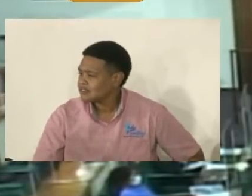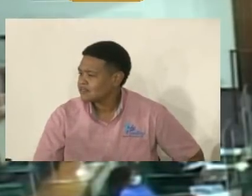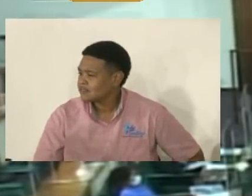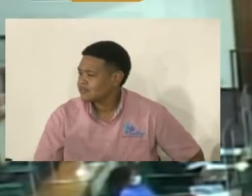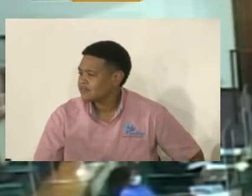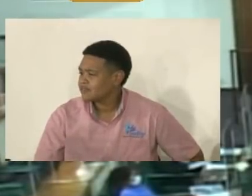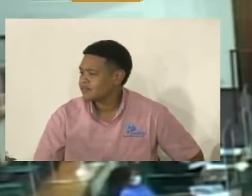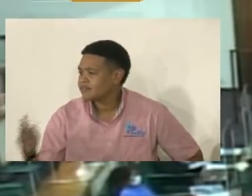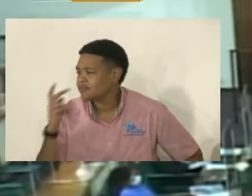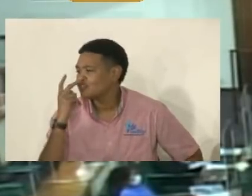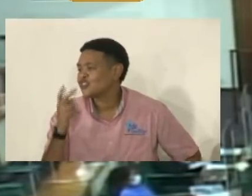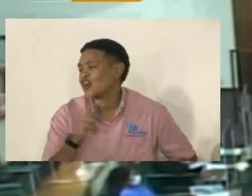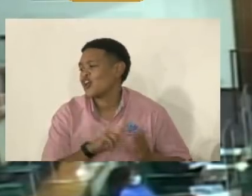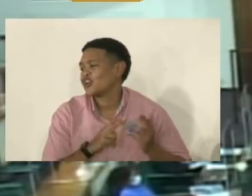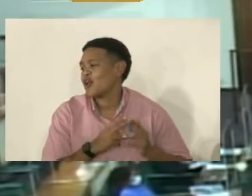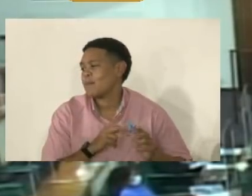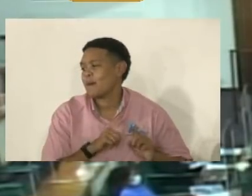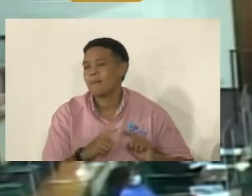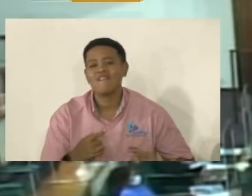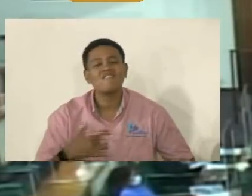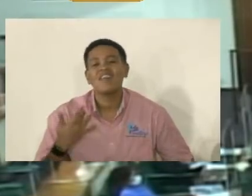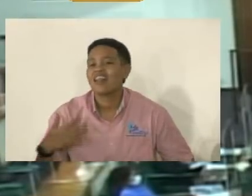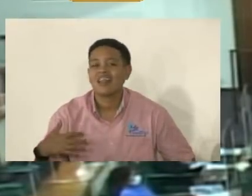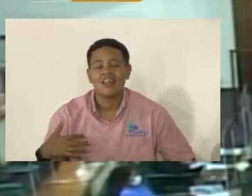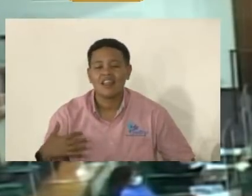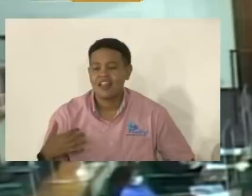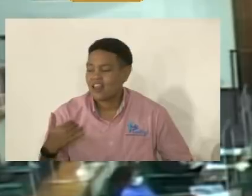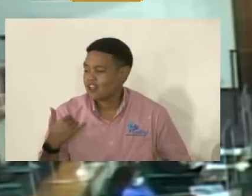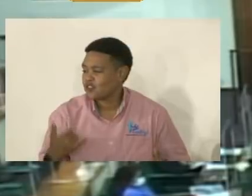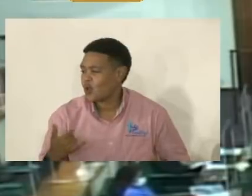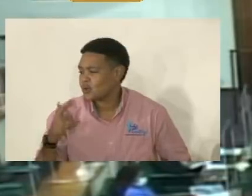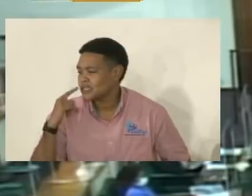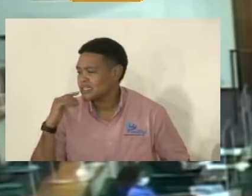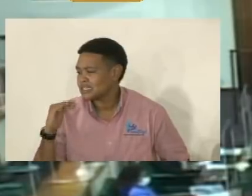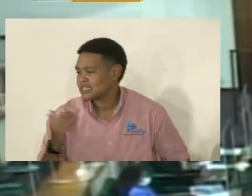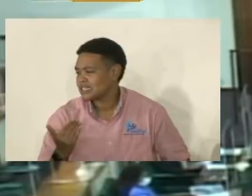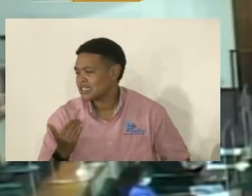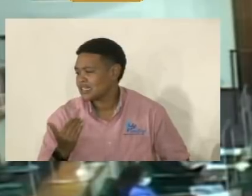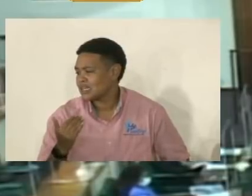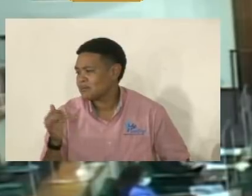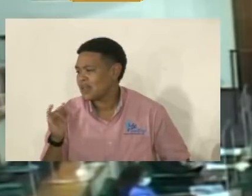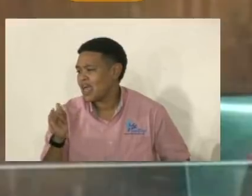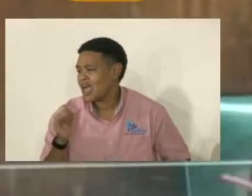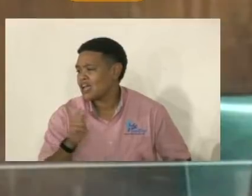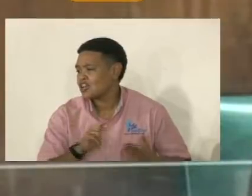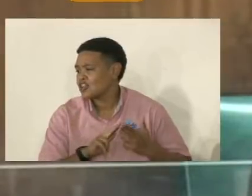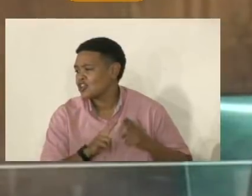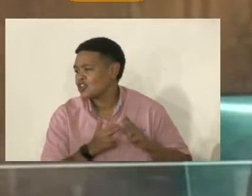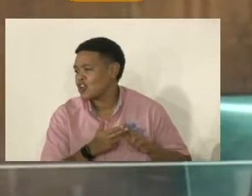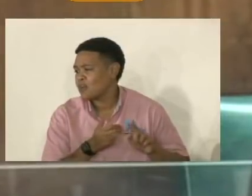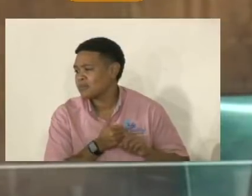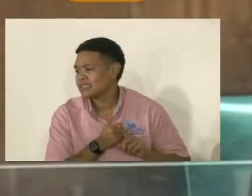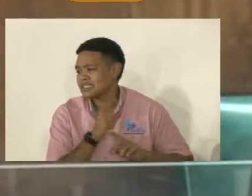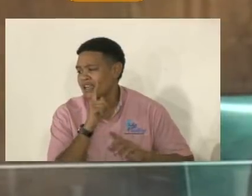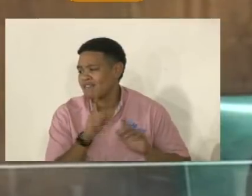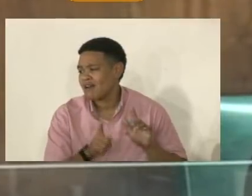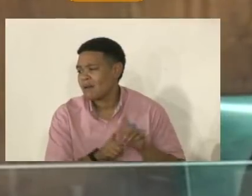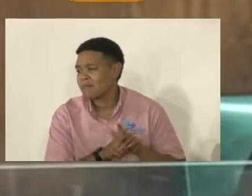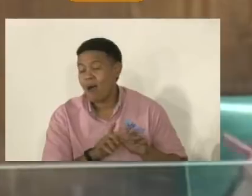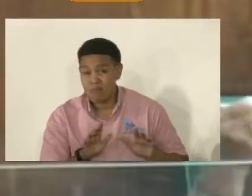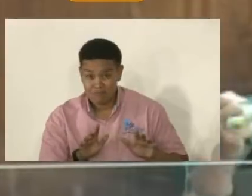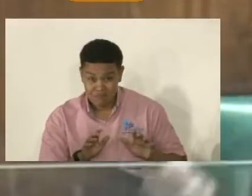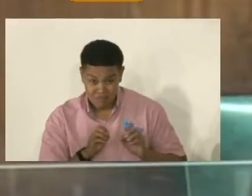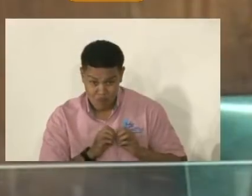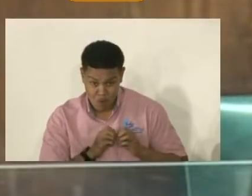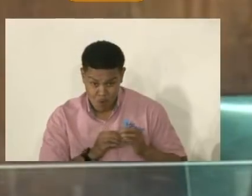numbers, but you never felt the numbers. And now it seems as though the numbers are getting so close to you. You know